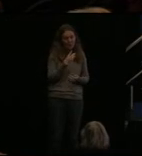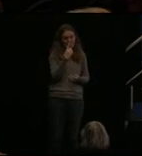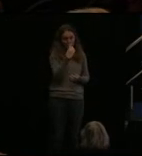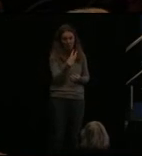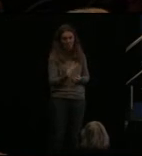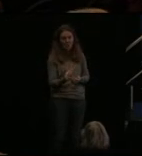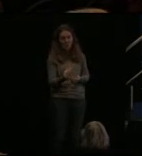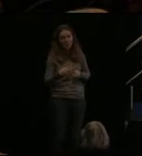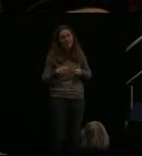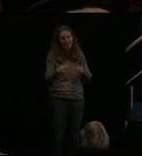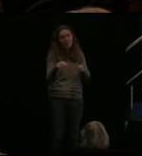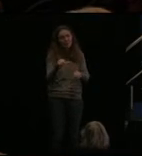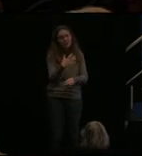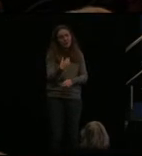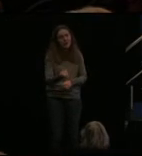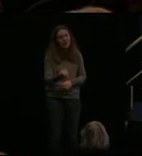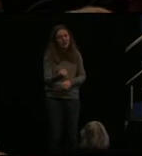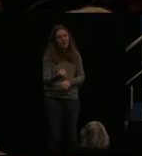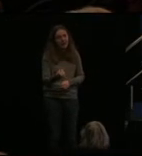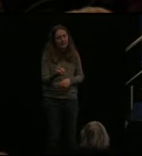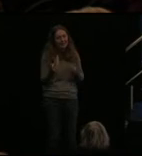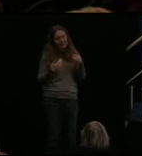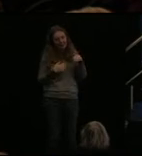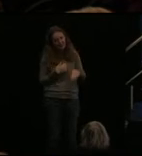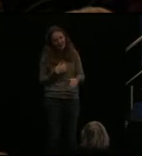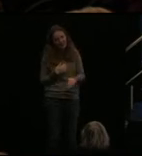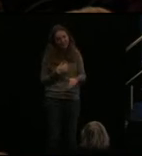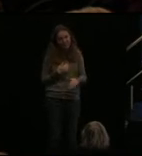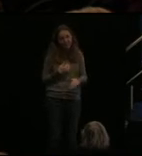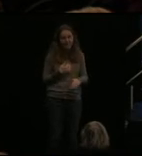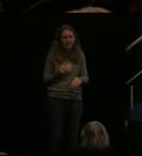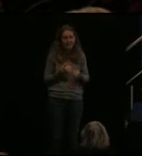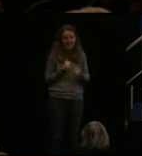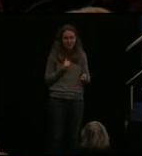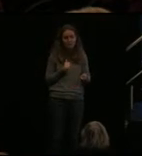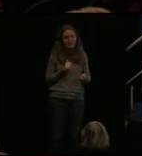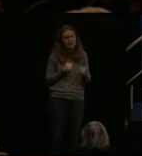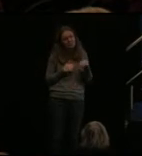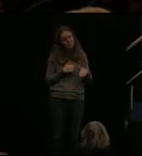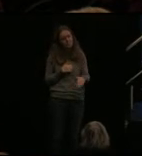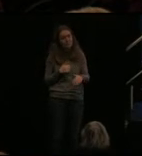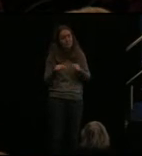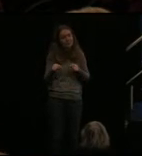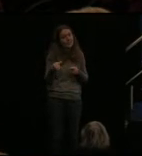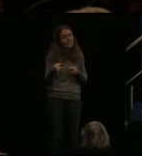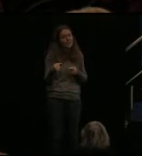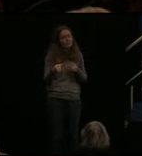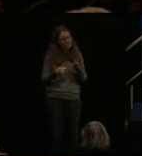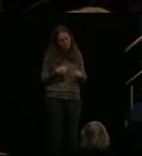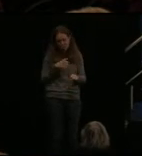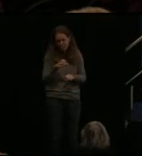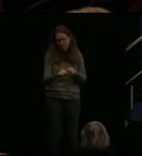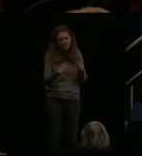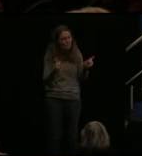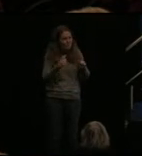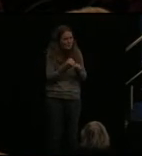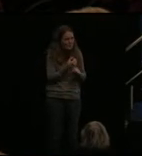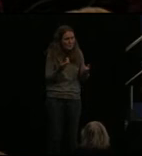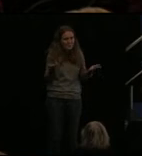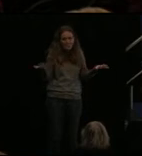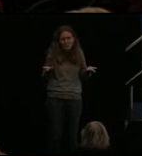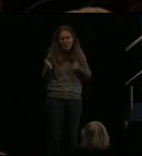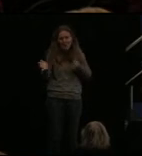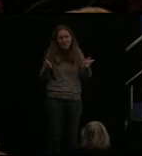there's a real sort of downturn in the industry. So it's challenge, struggle. What do you do? Where do we